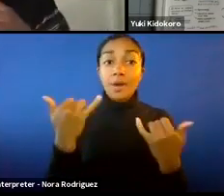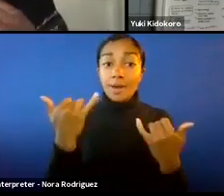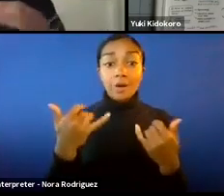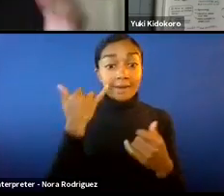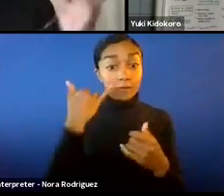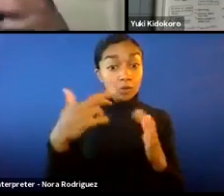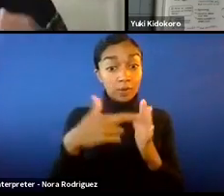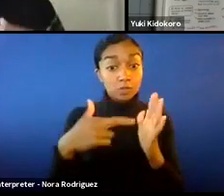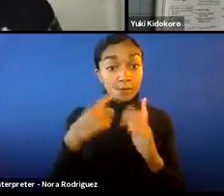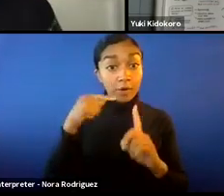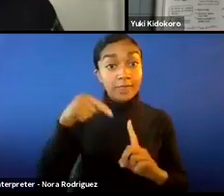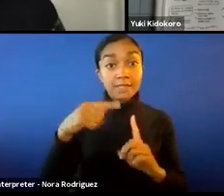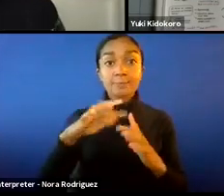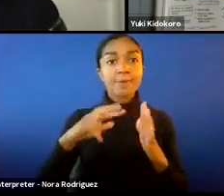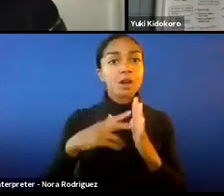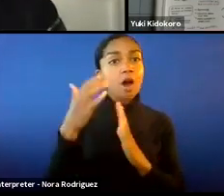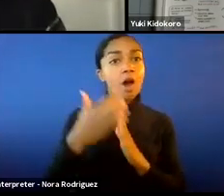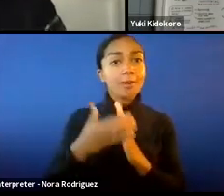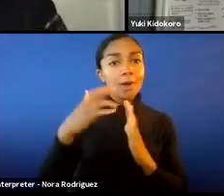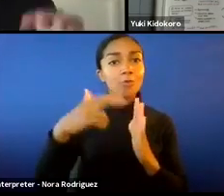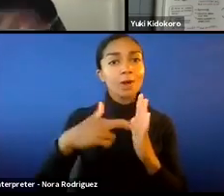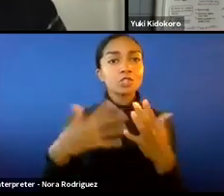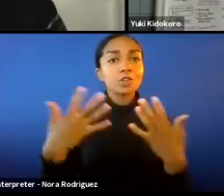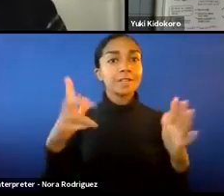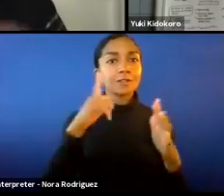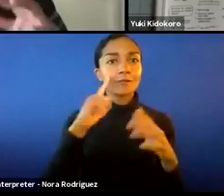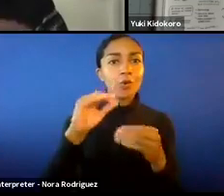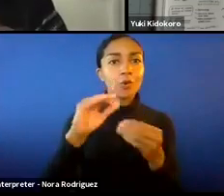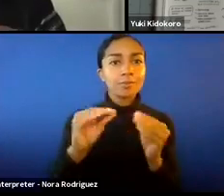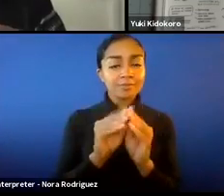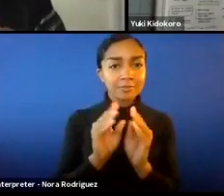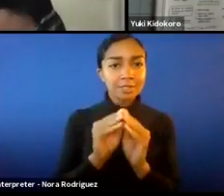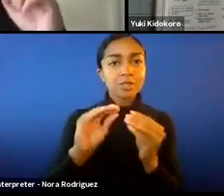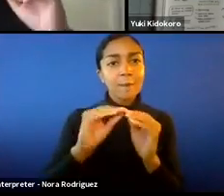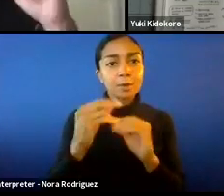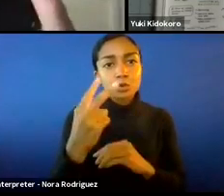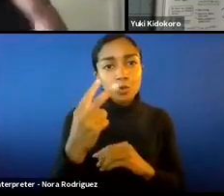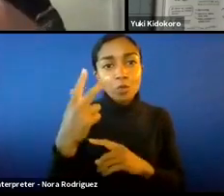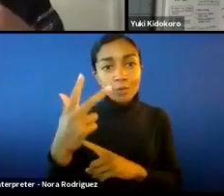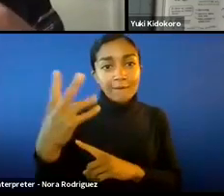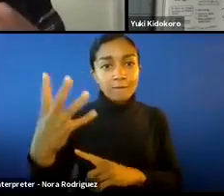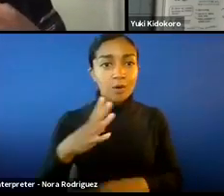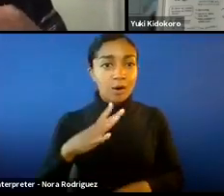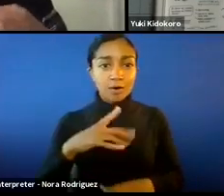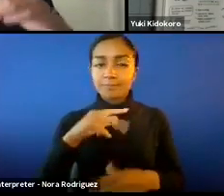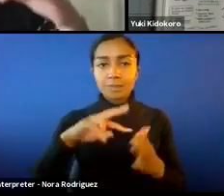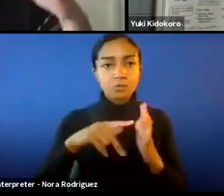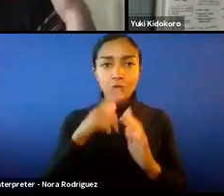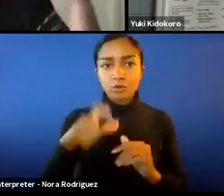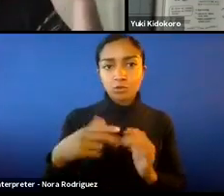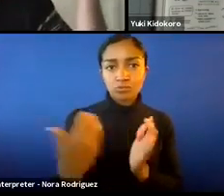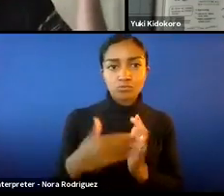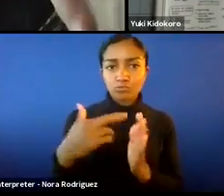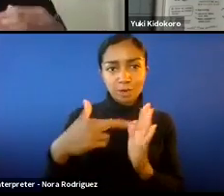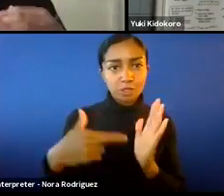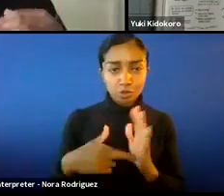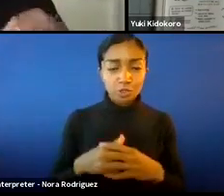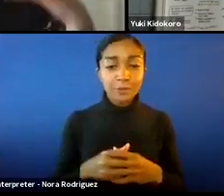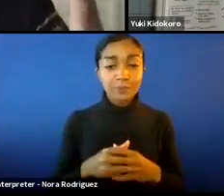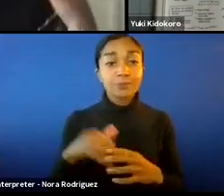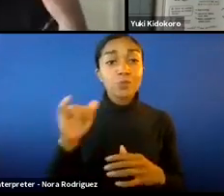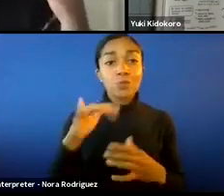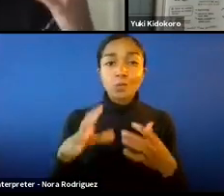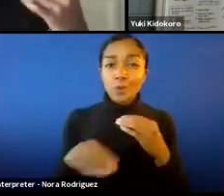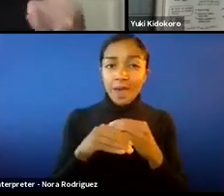worry about registering again. And want to add as well, for those who had questions today, we know there was a lot of amazing questions.